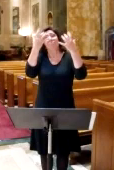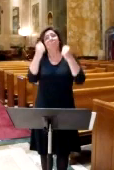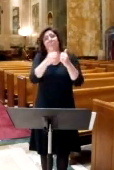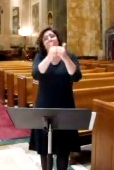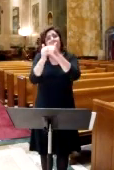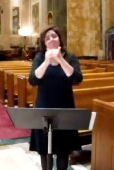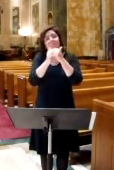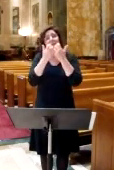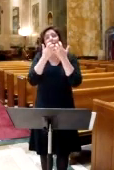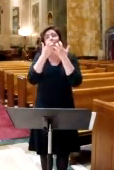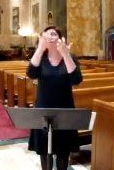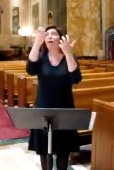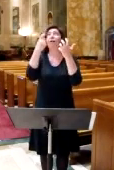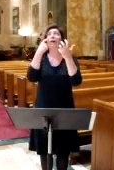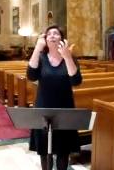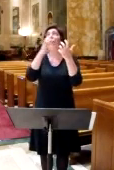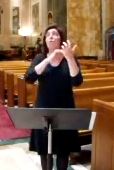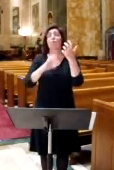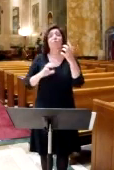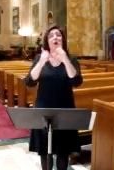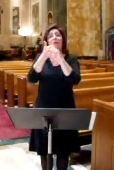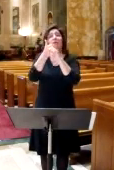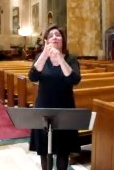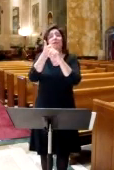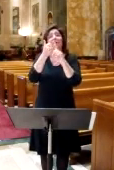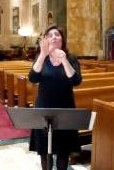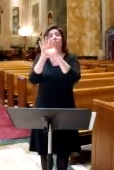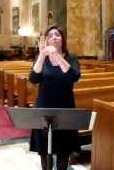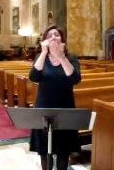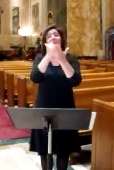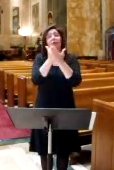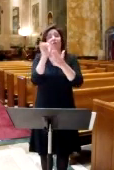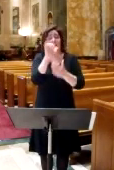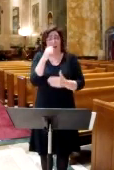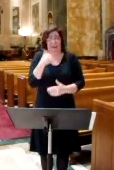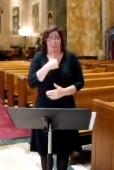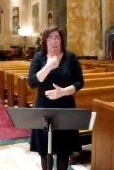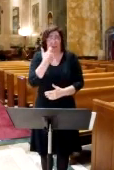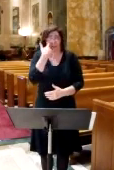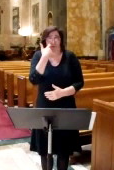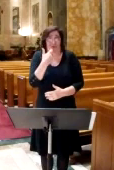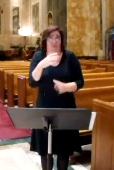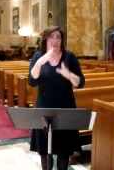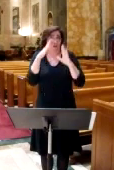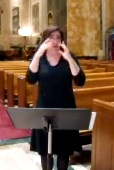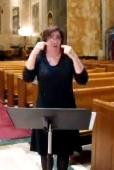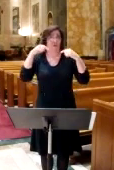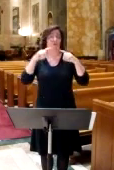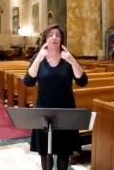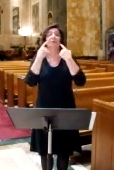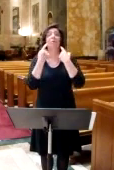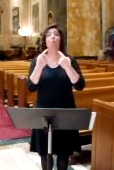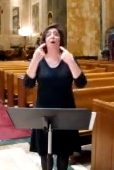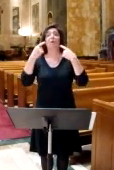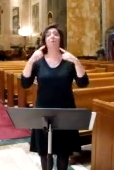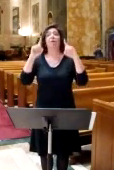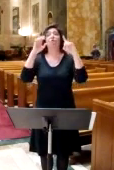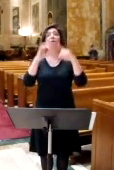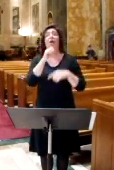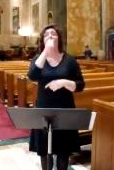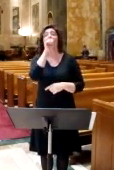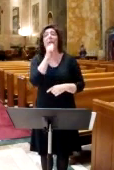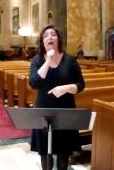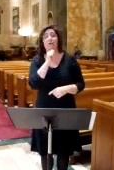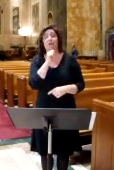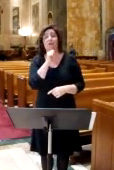voices calling for Christ's crucifixion, as we just heard during the proclamation of